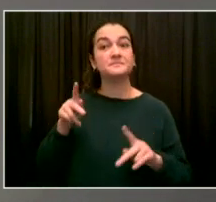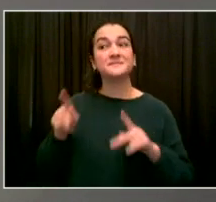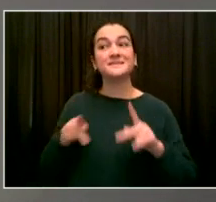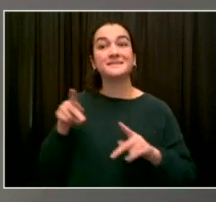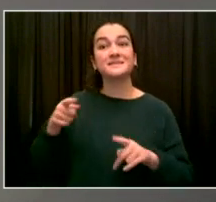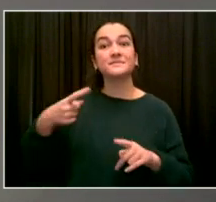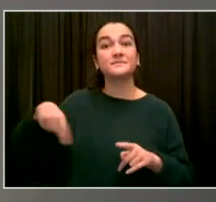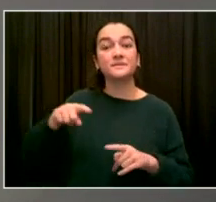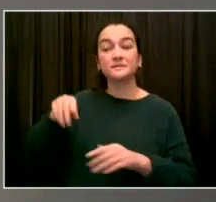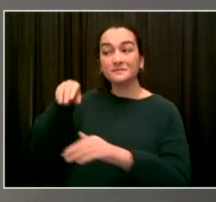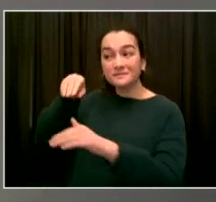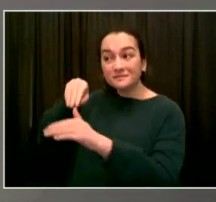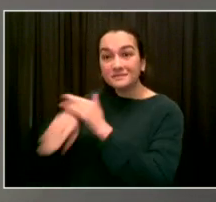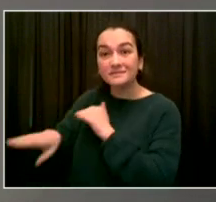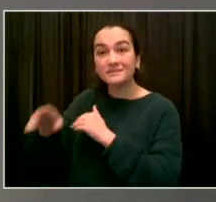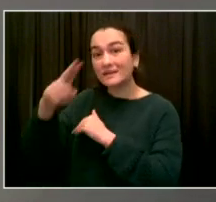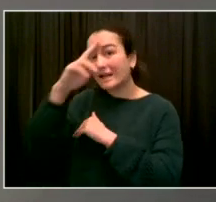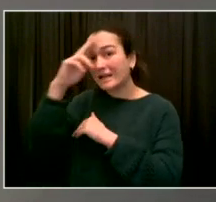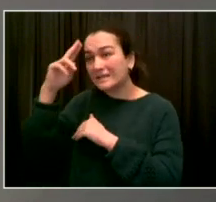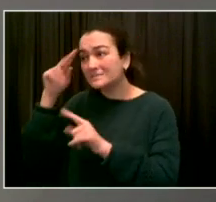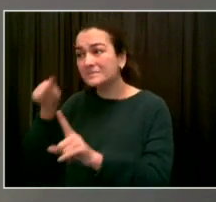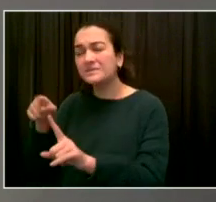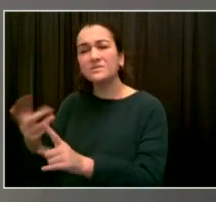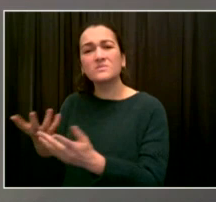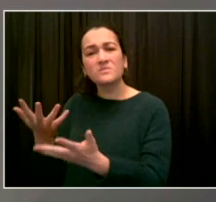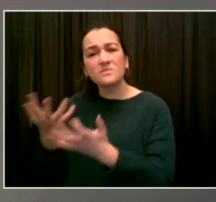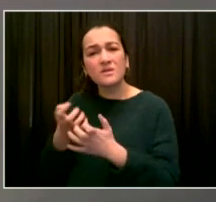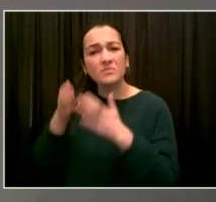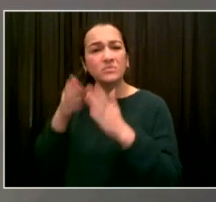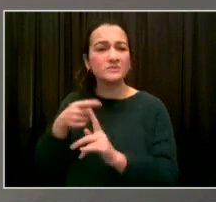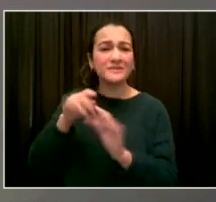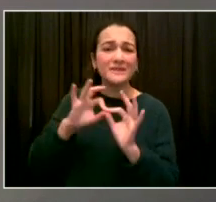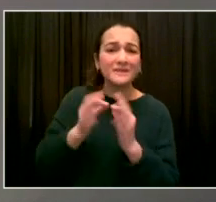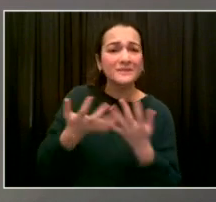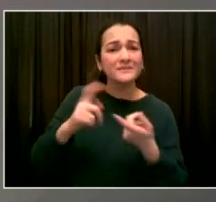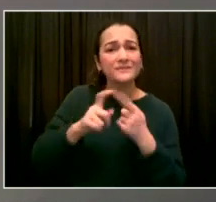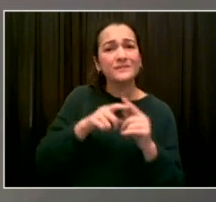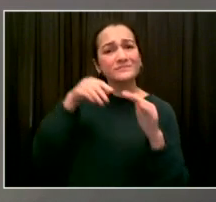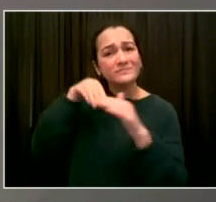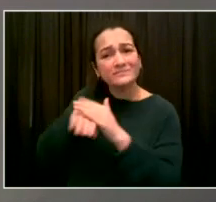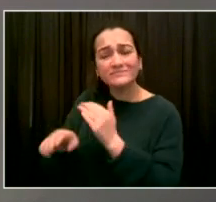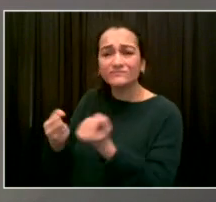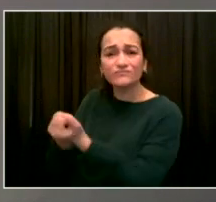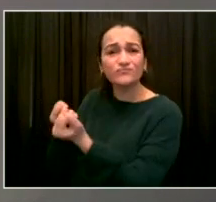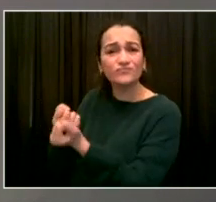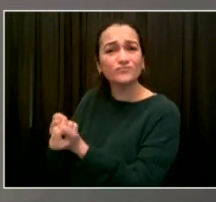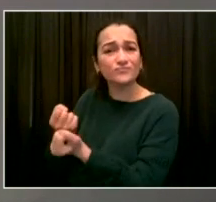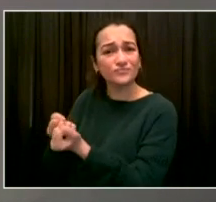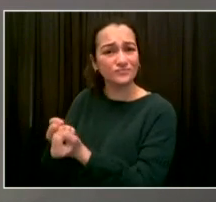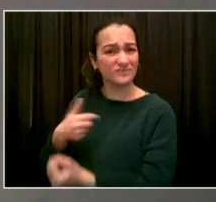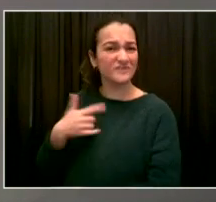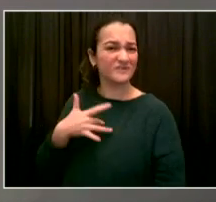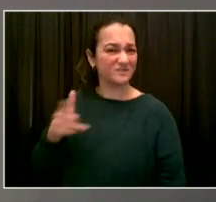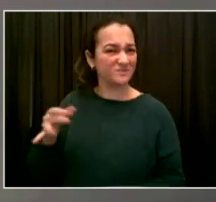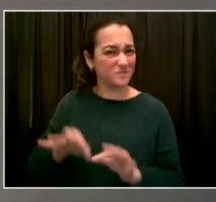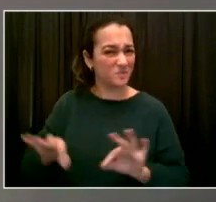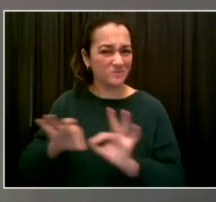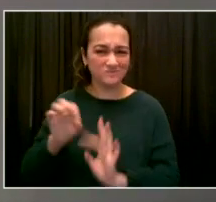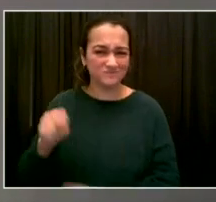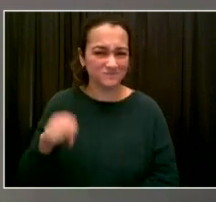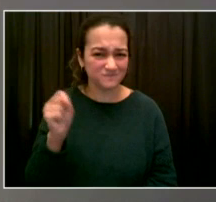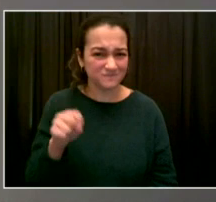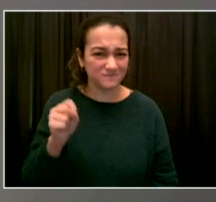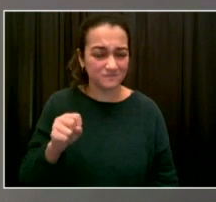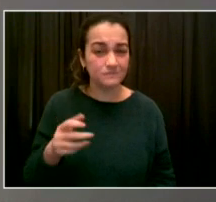had a recent outbreak in one of our hospitals that we think is related to visitors, not of course